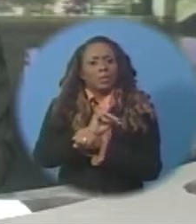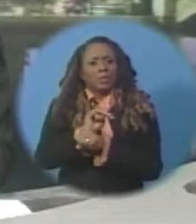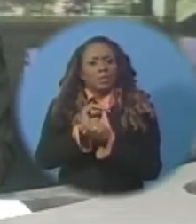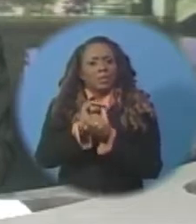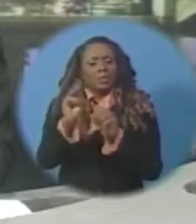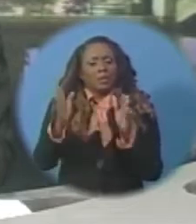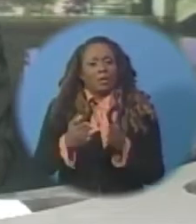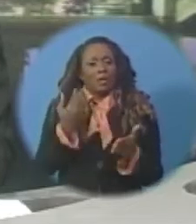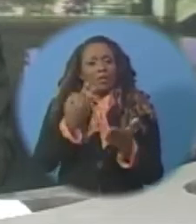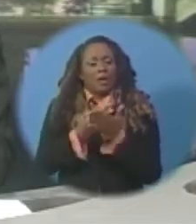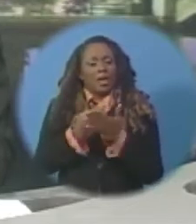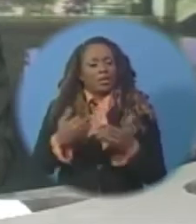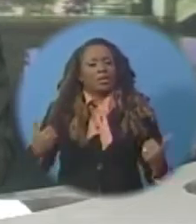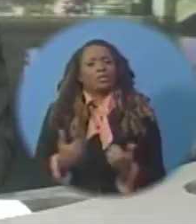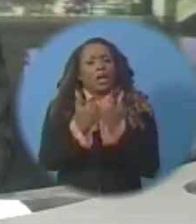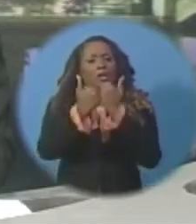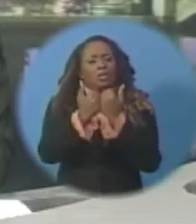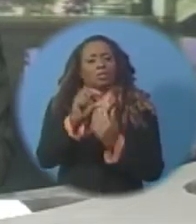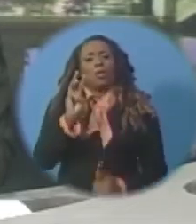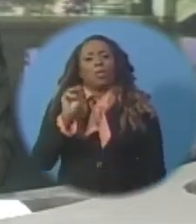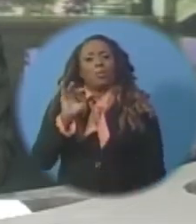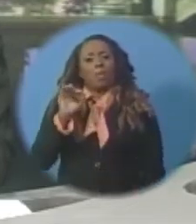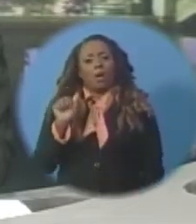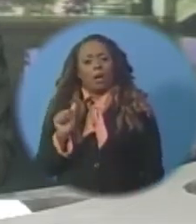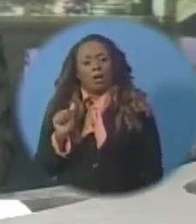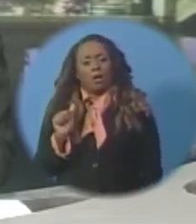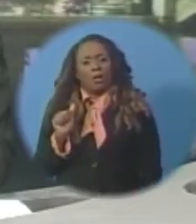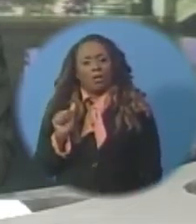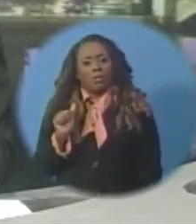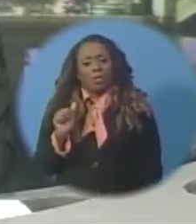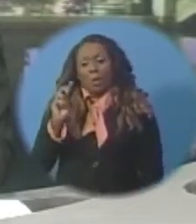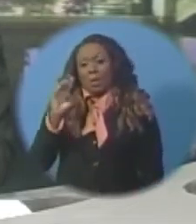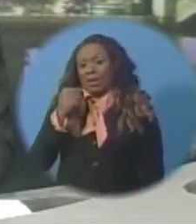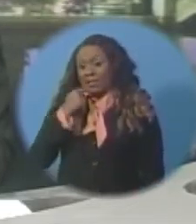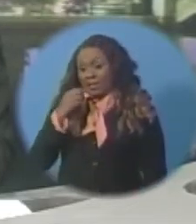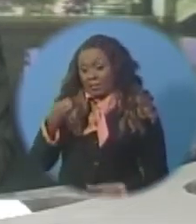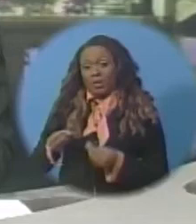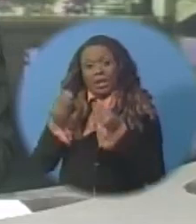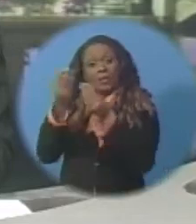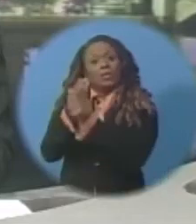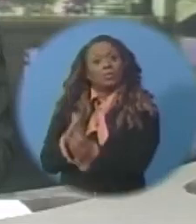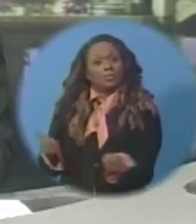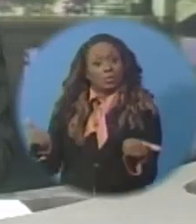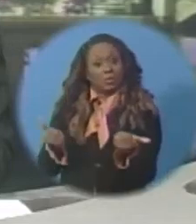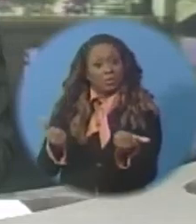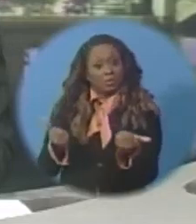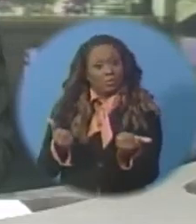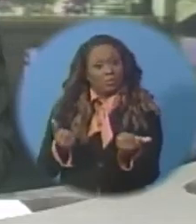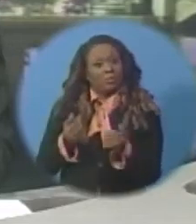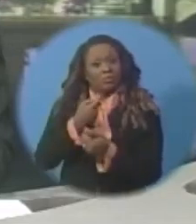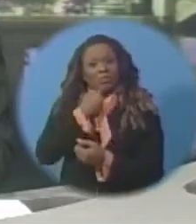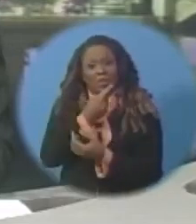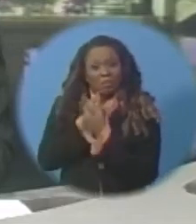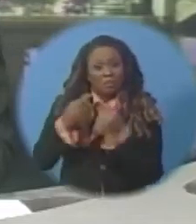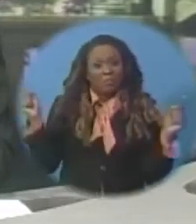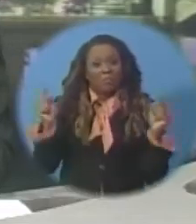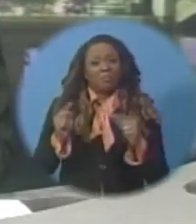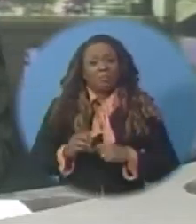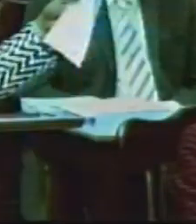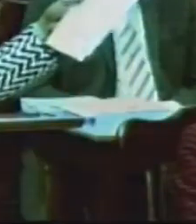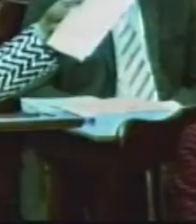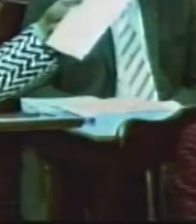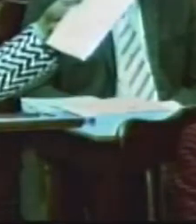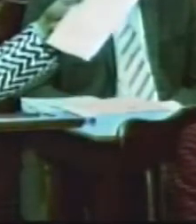with ideas, she contended that the Barbados Labour Party had been offering solutions all along. She restated a few of them.